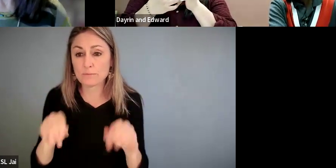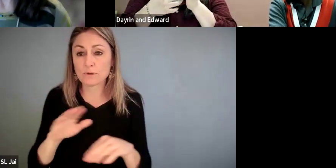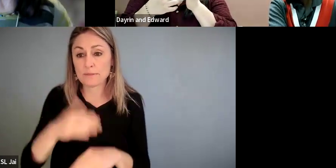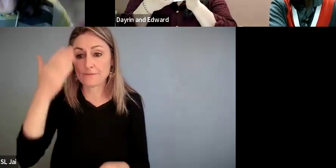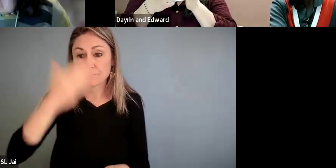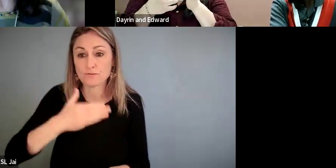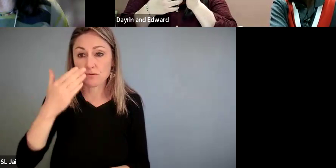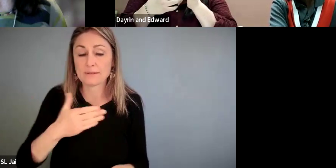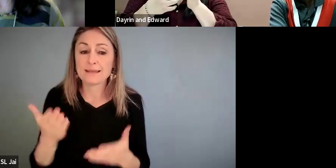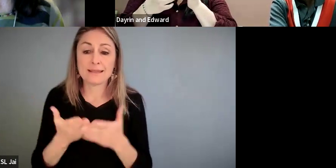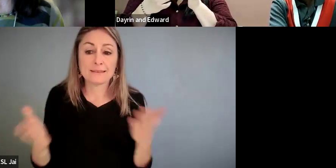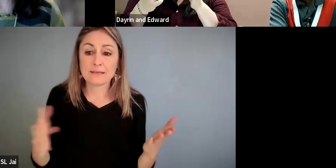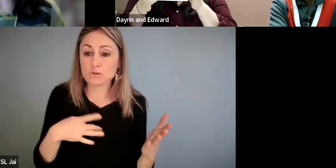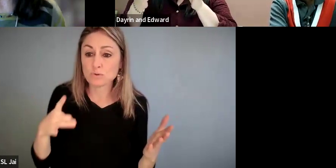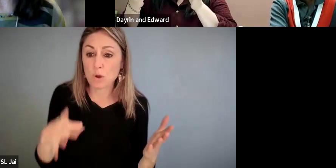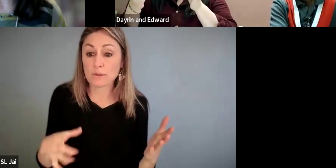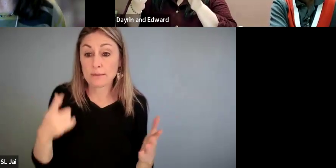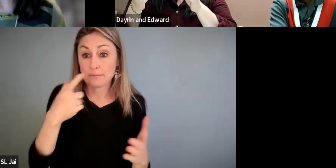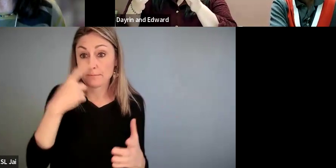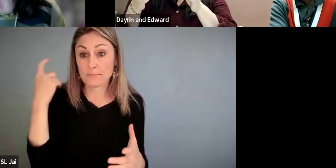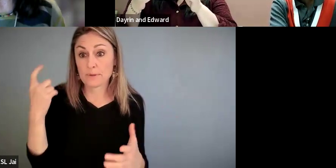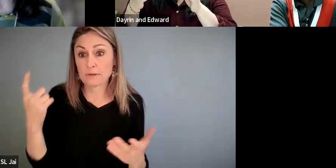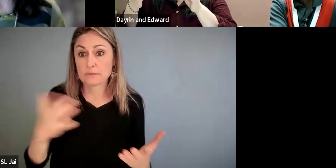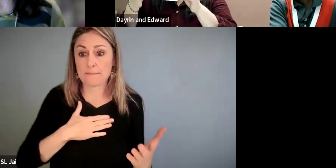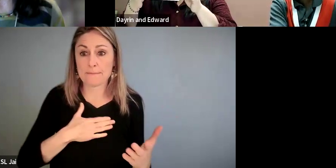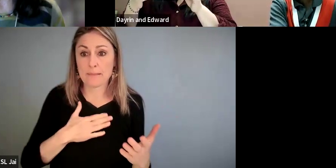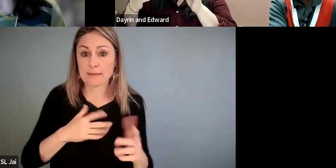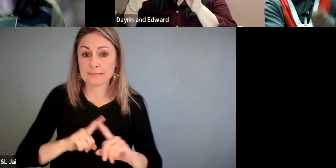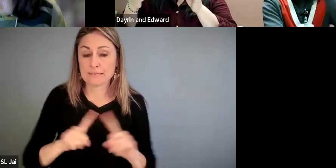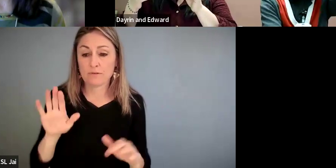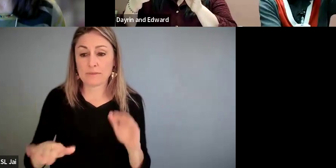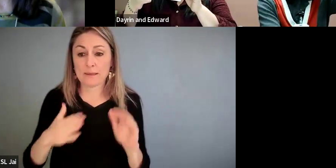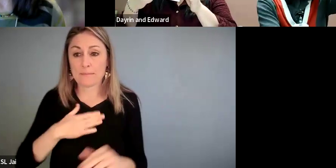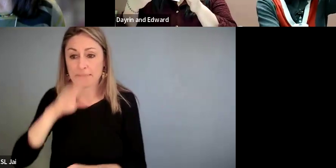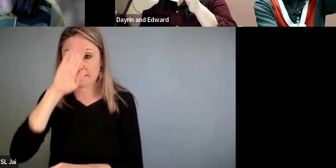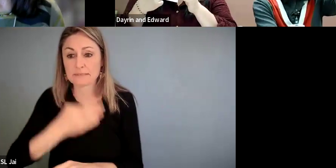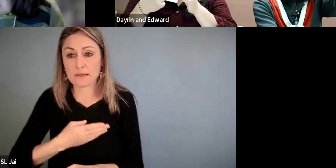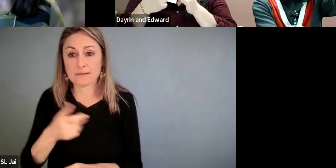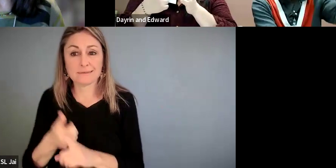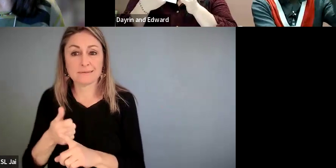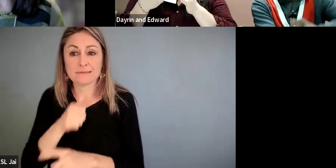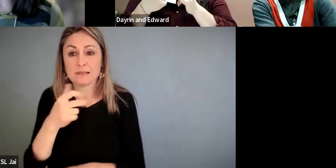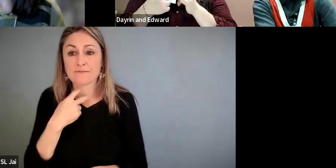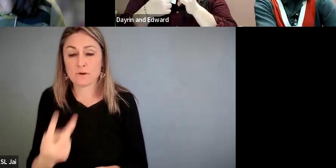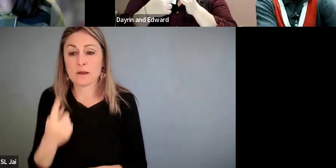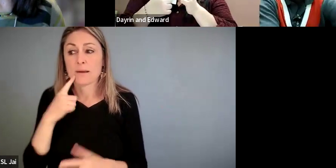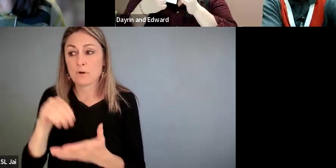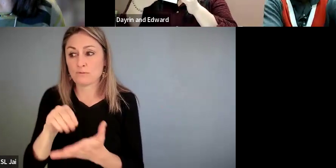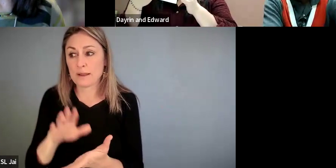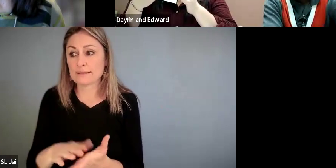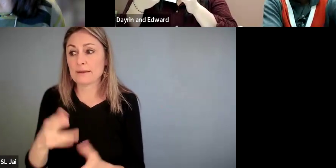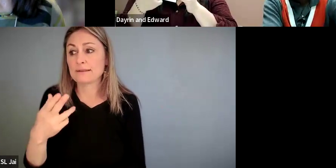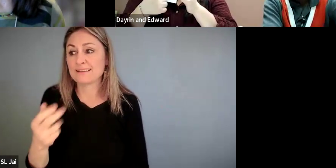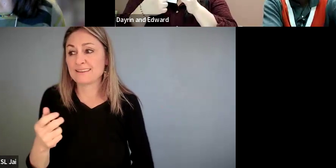things that you don't like or things, because mine gonna be different from my son as nonverbal, so I'm gonna put here, he's gonna need